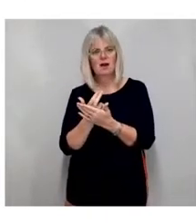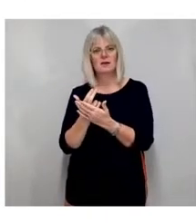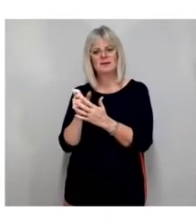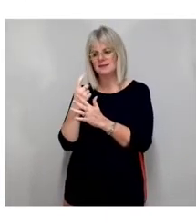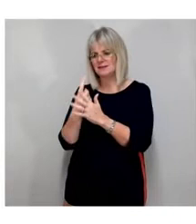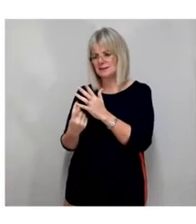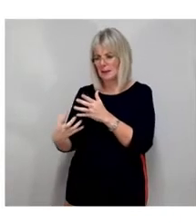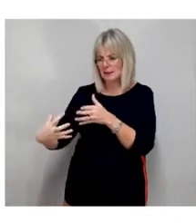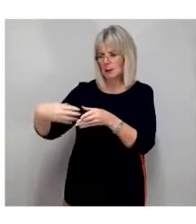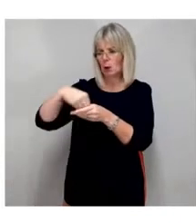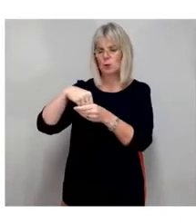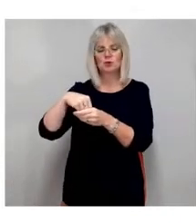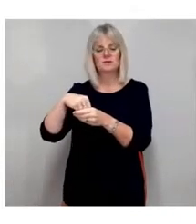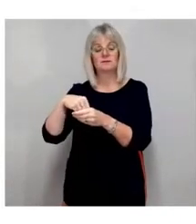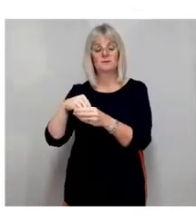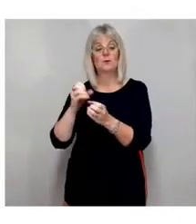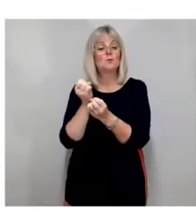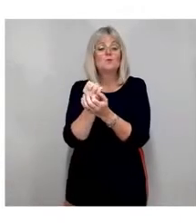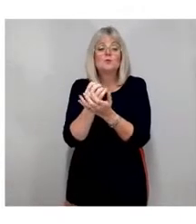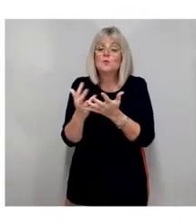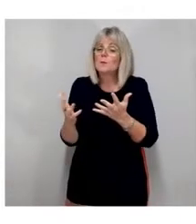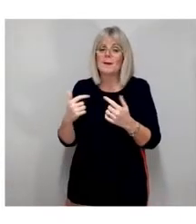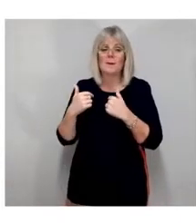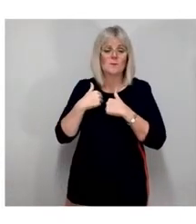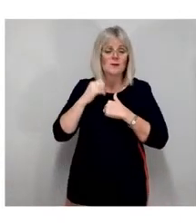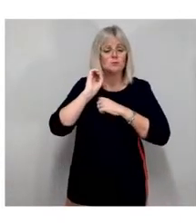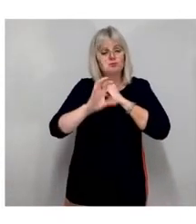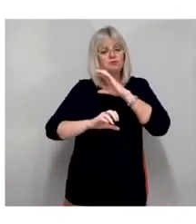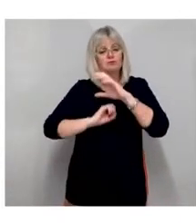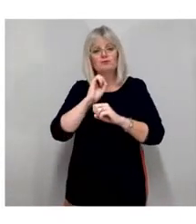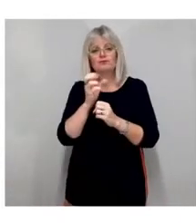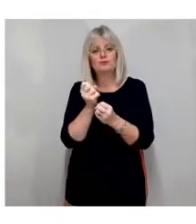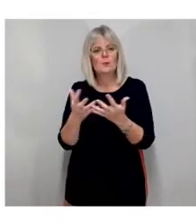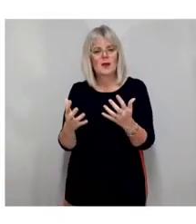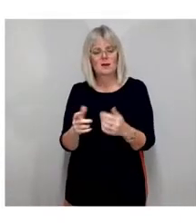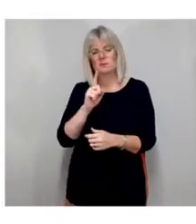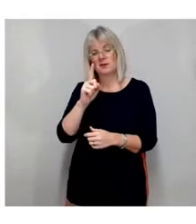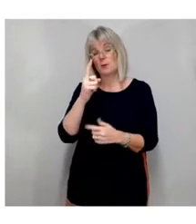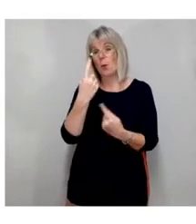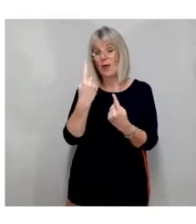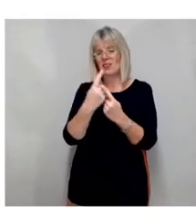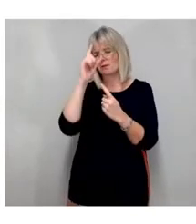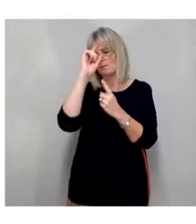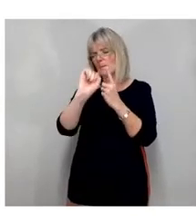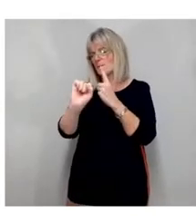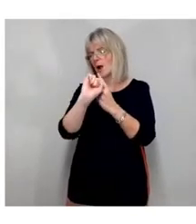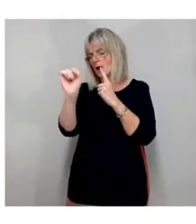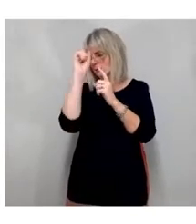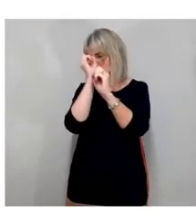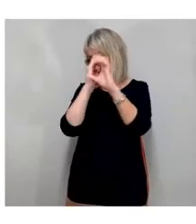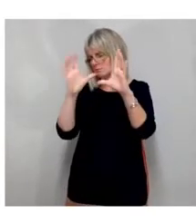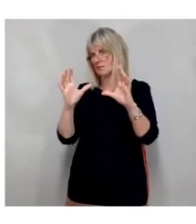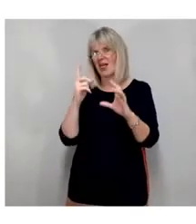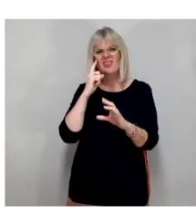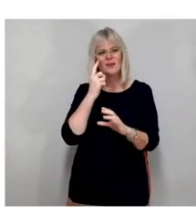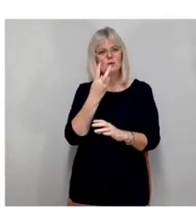even mention, but I think the one that I remember most vividly was a few years ago, it must have been 2017, at our Future Decoded